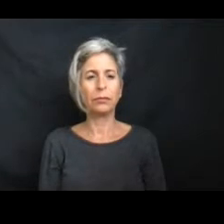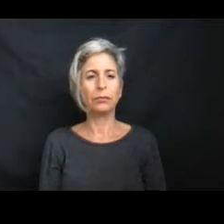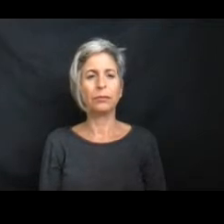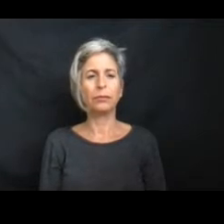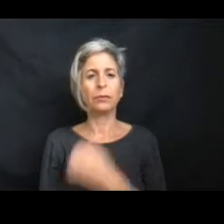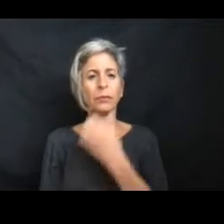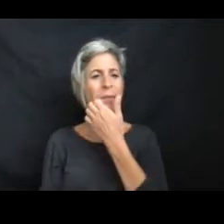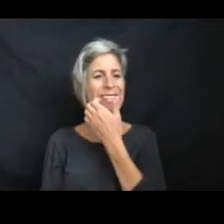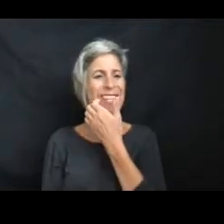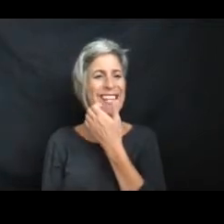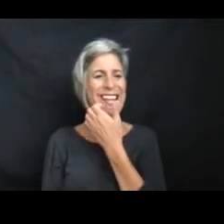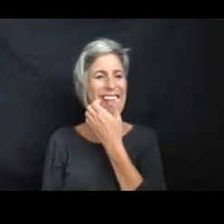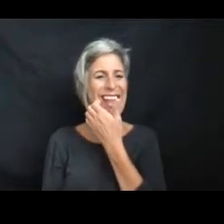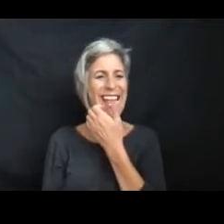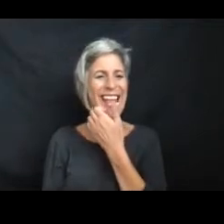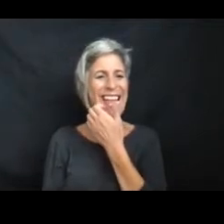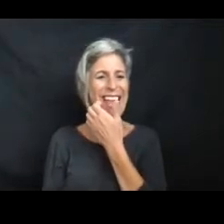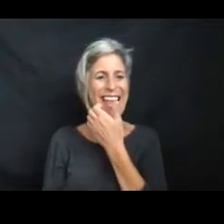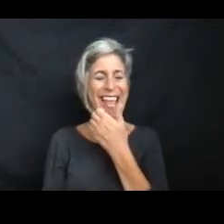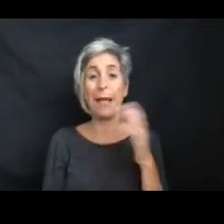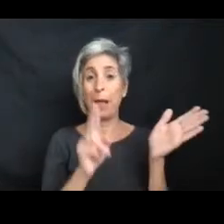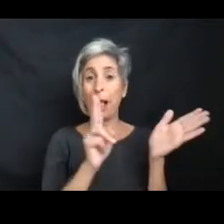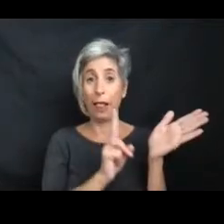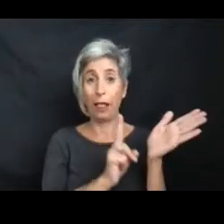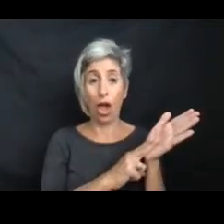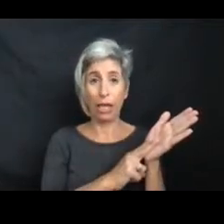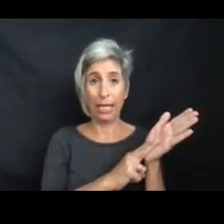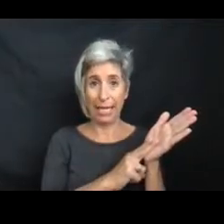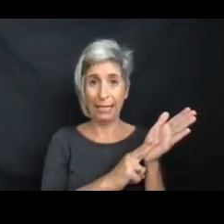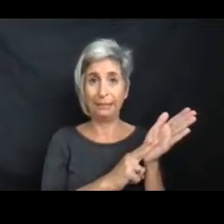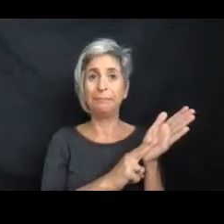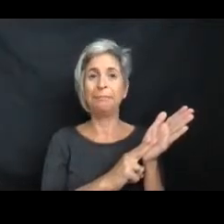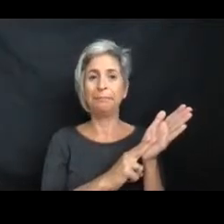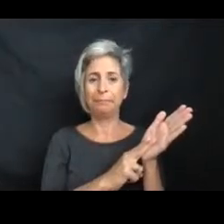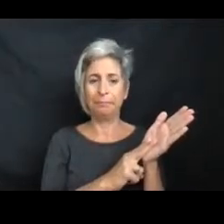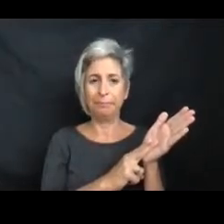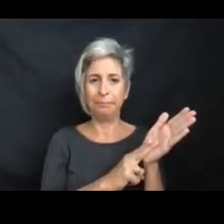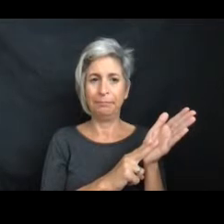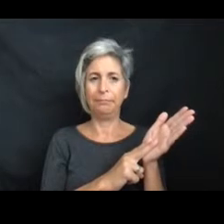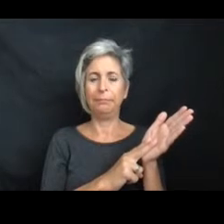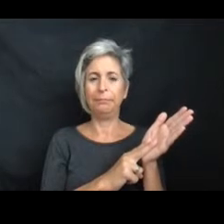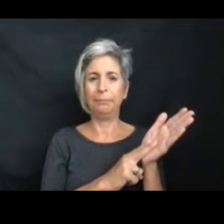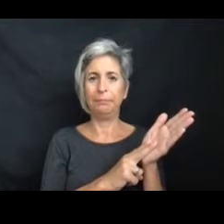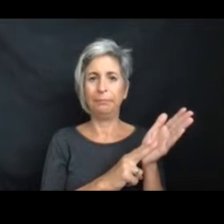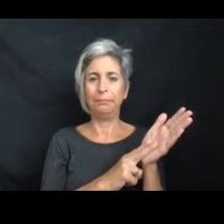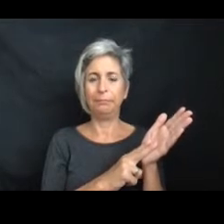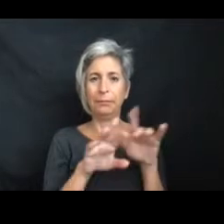I'm going to log into here. Let me grab my password.